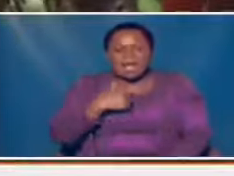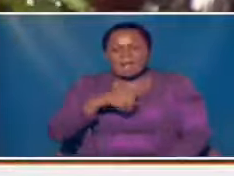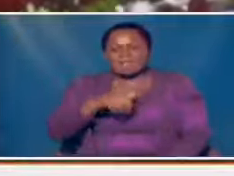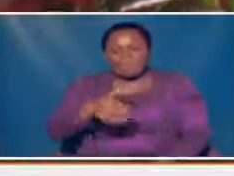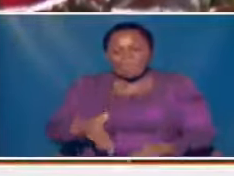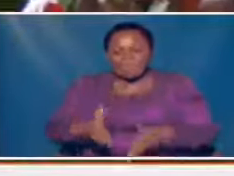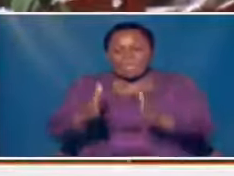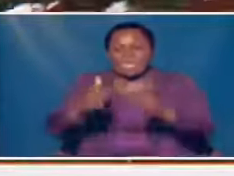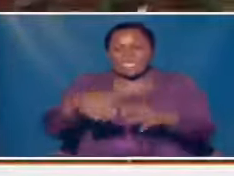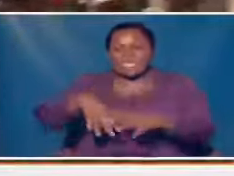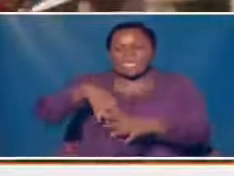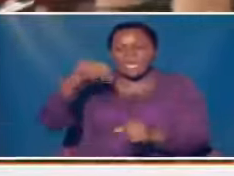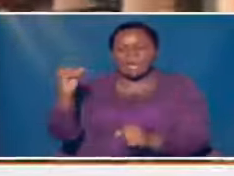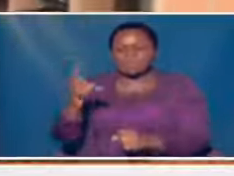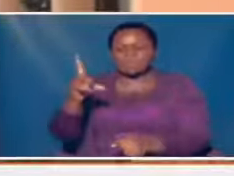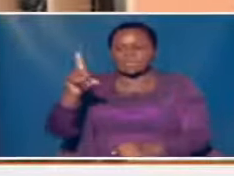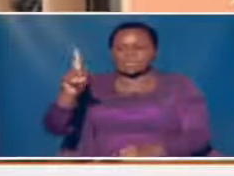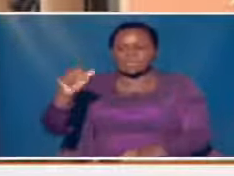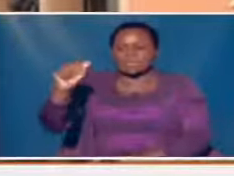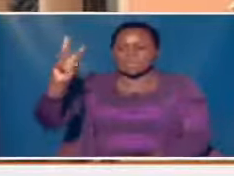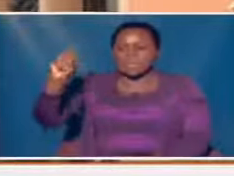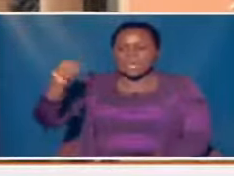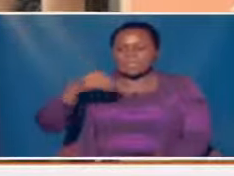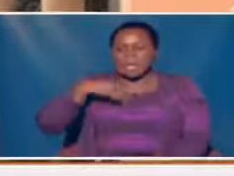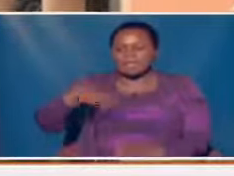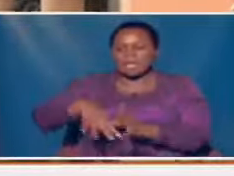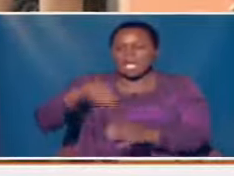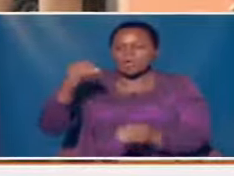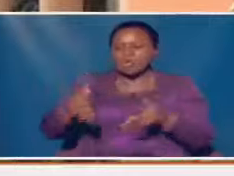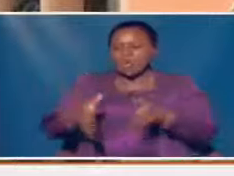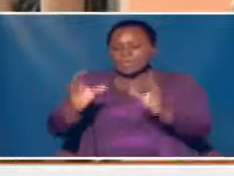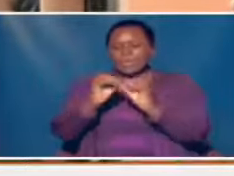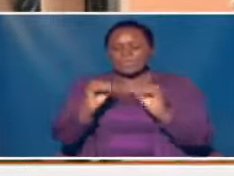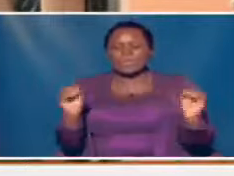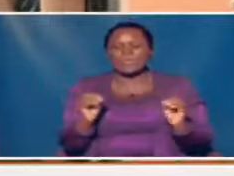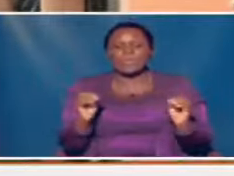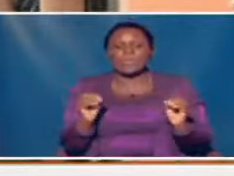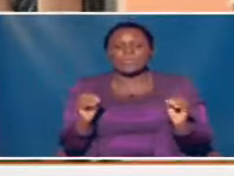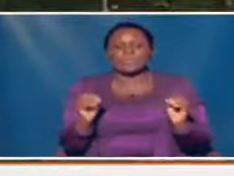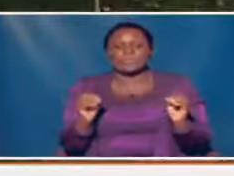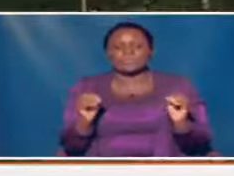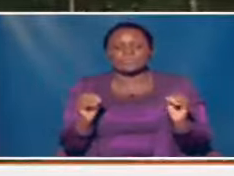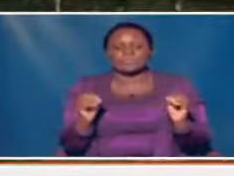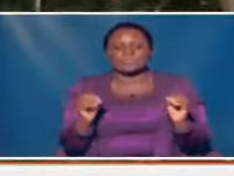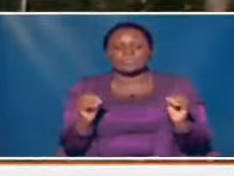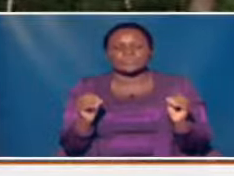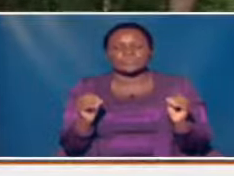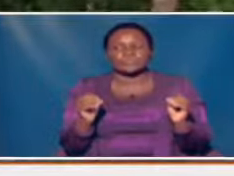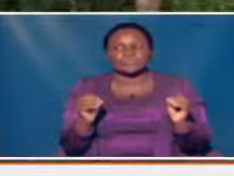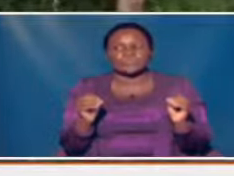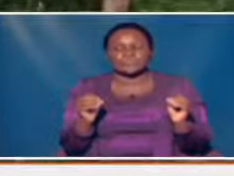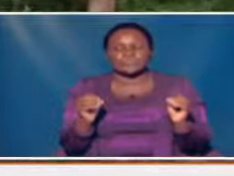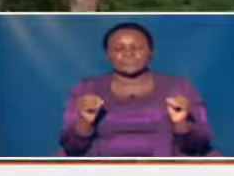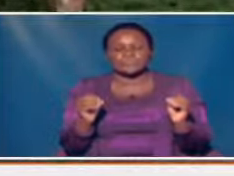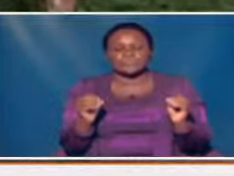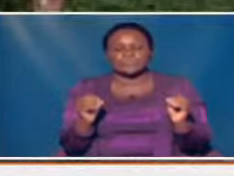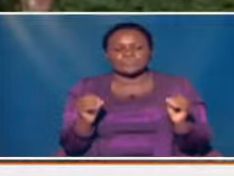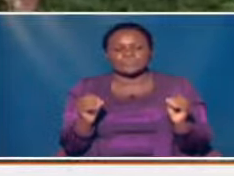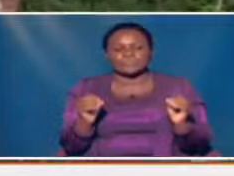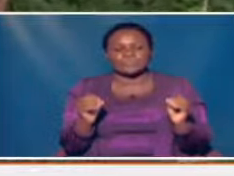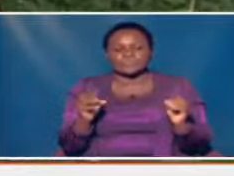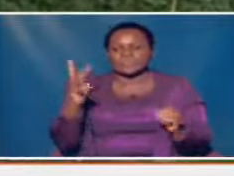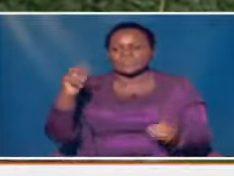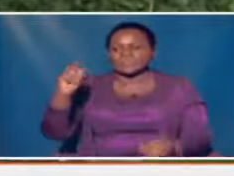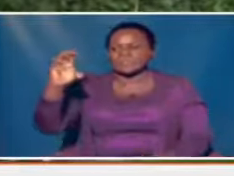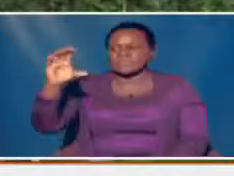outlet. Now the dam currently doesn't have an outlet. The outlet is our home. And even as Karura Mudhaiga